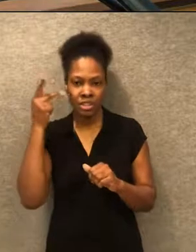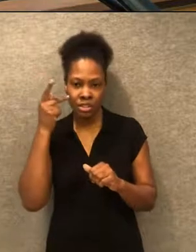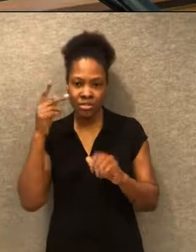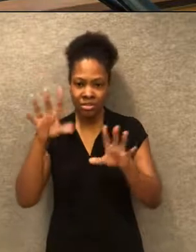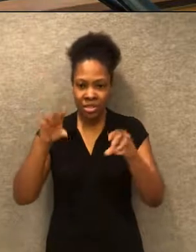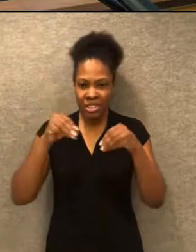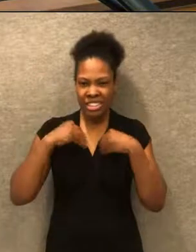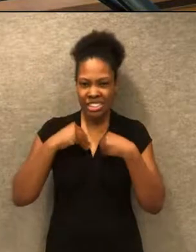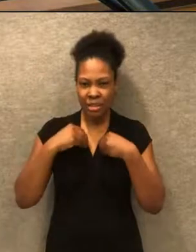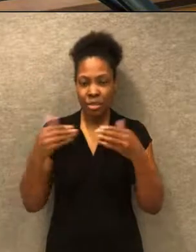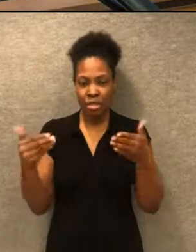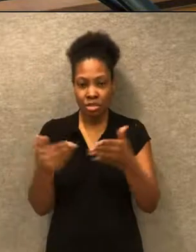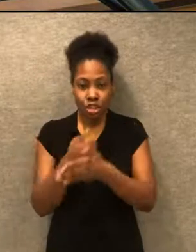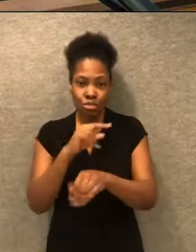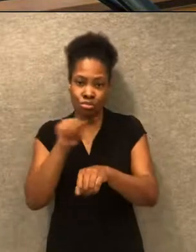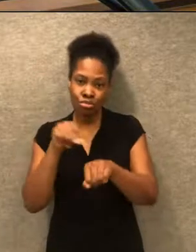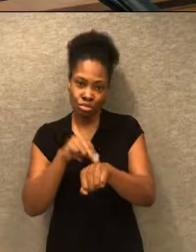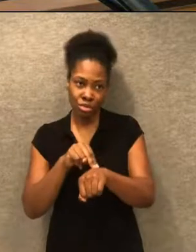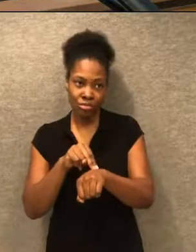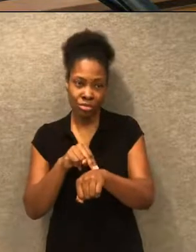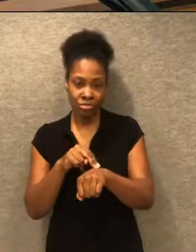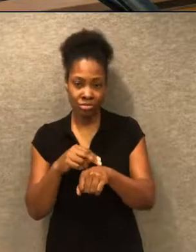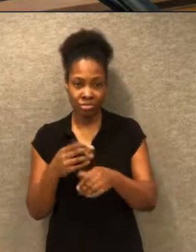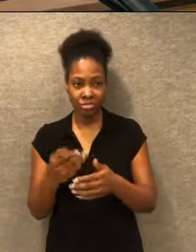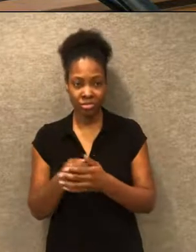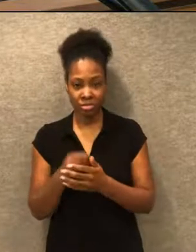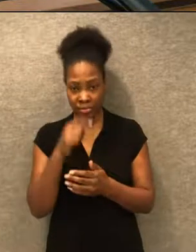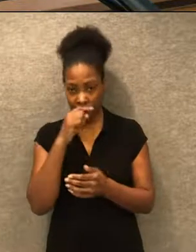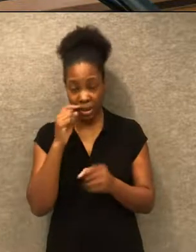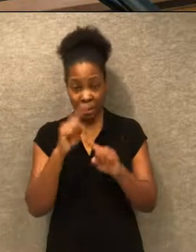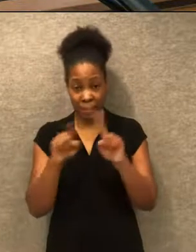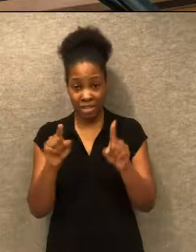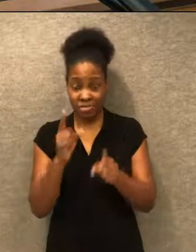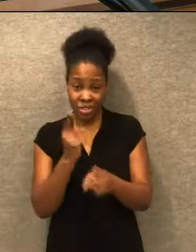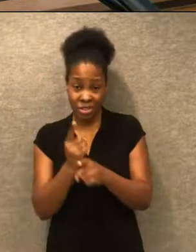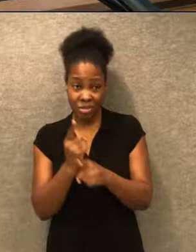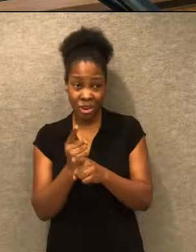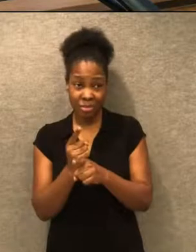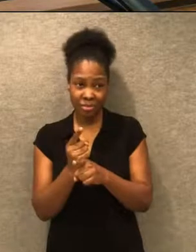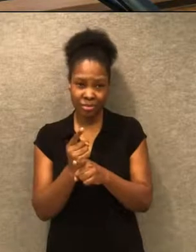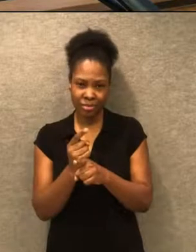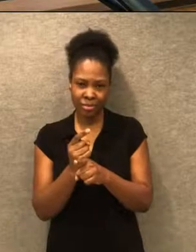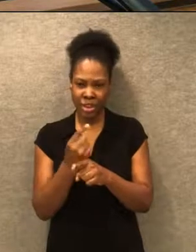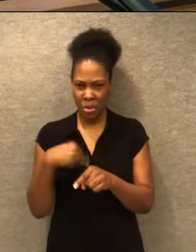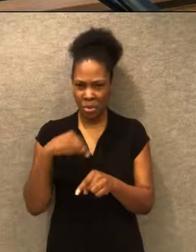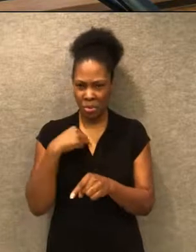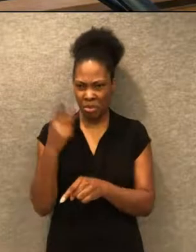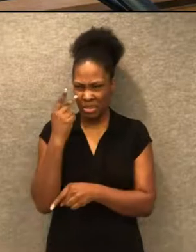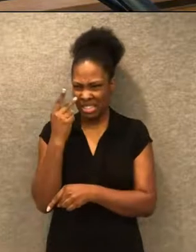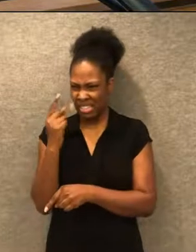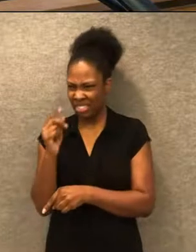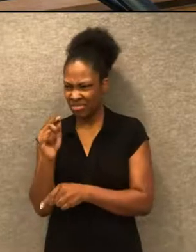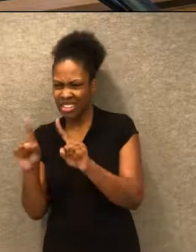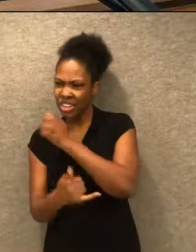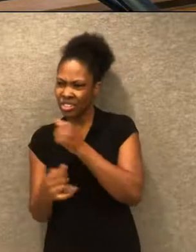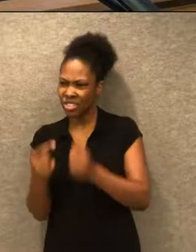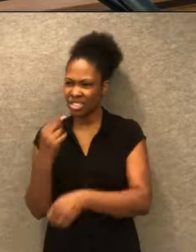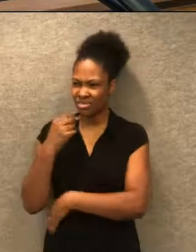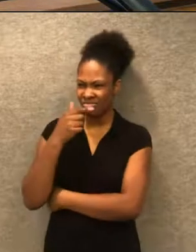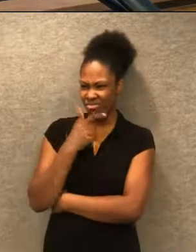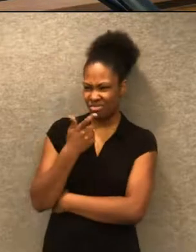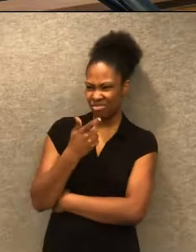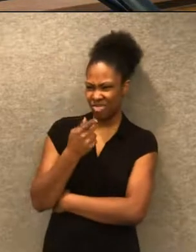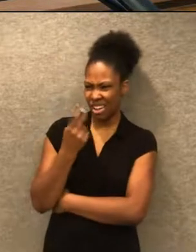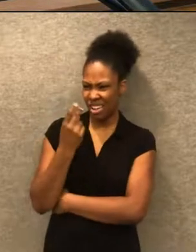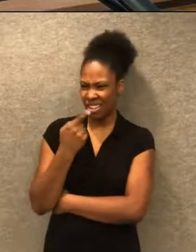And I guess that's the way we are evolving. But you're absolutely right. People used to look at and say, like, why are people in other countries wearing masks all the time? Pollution,